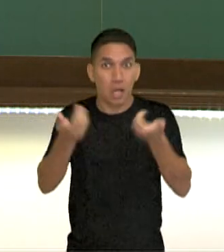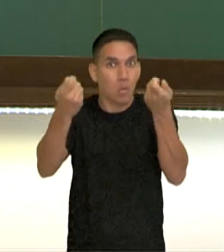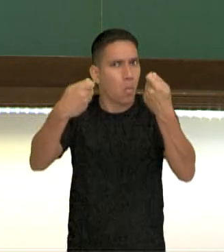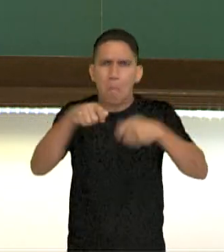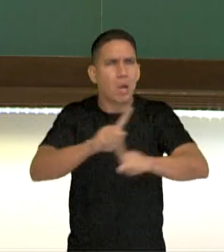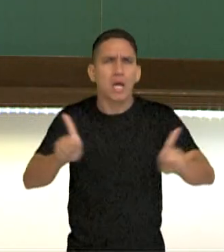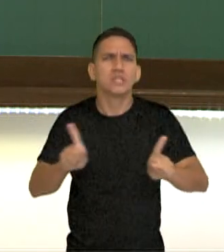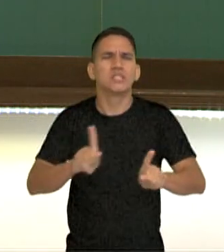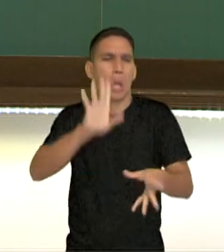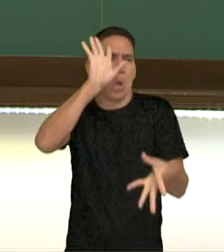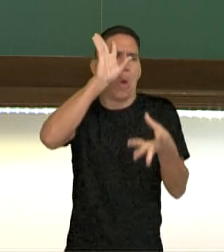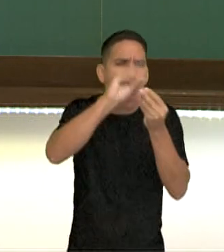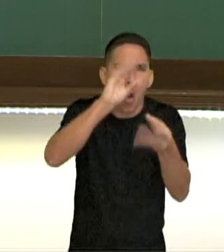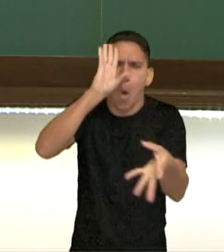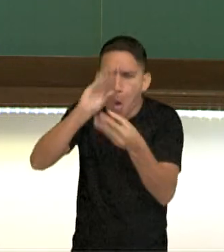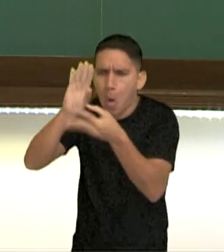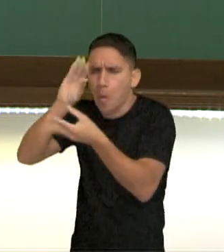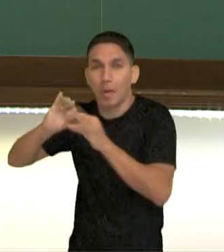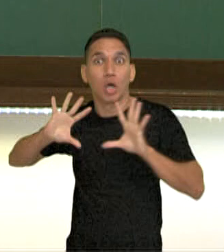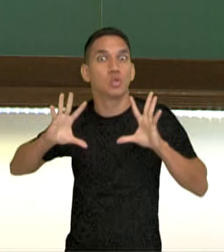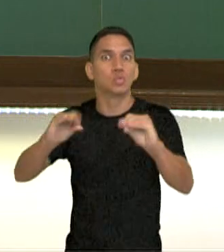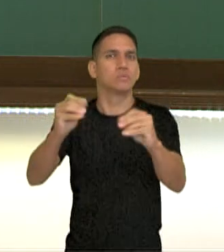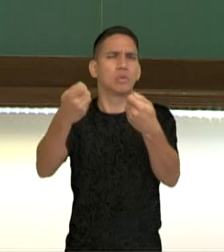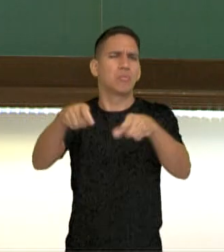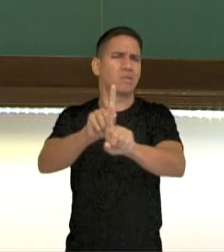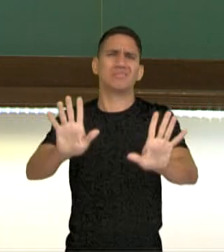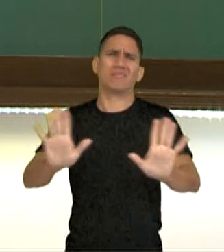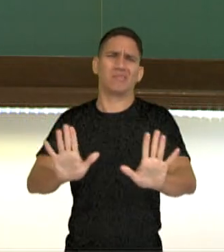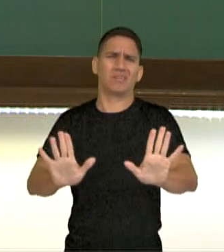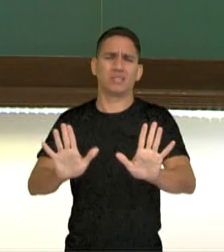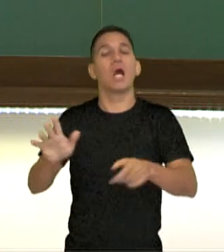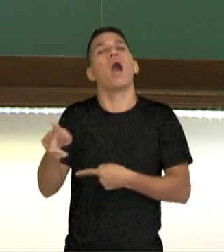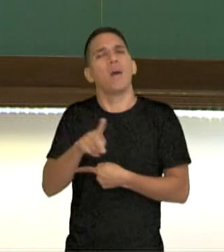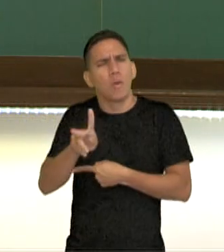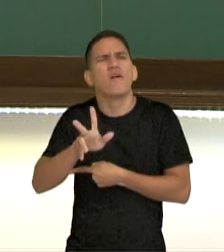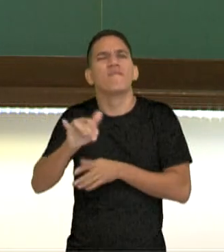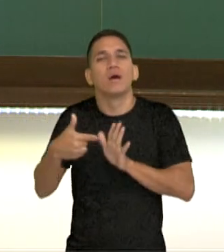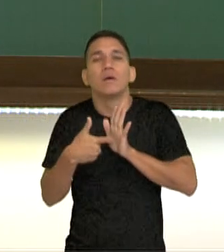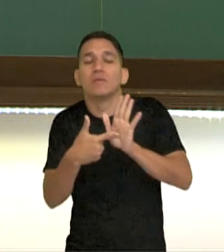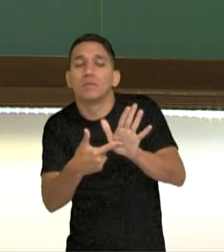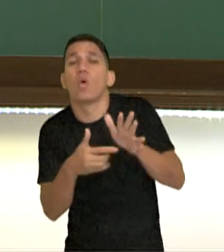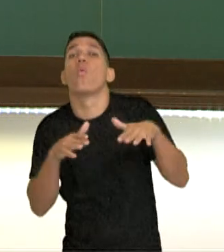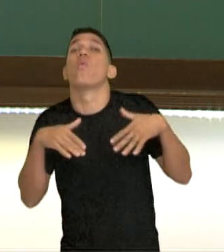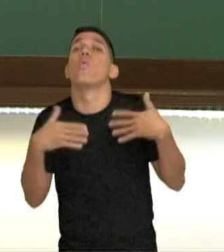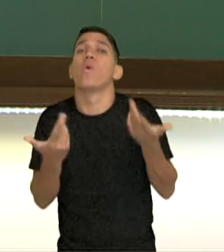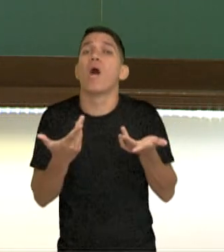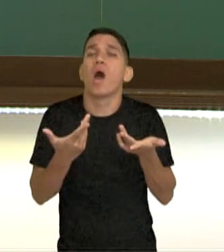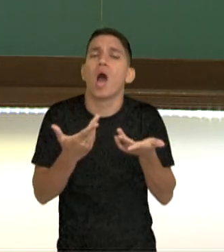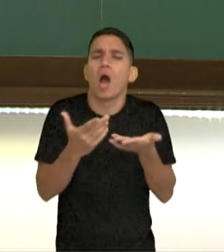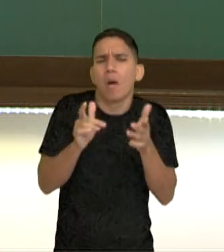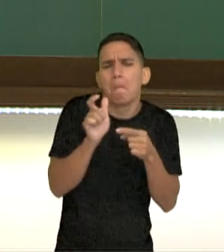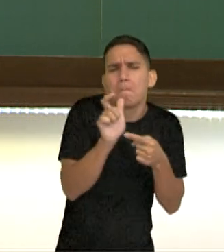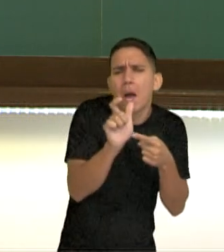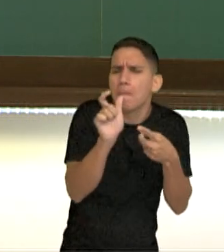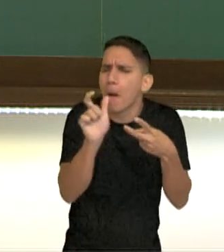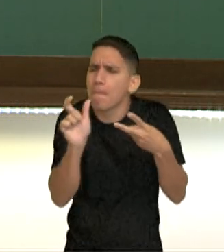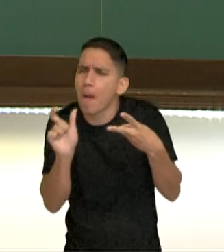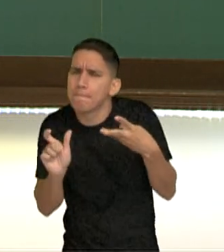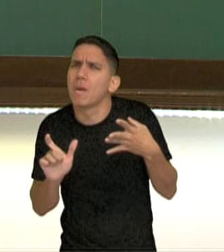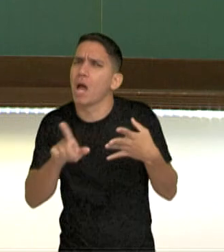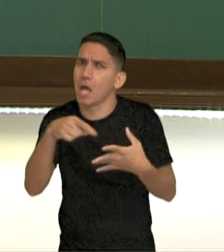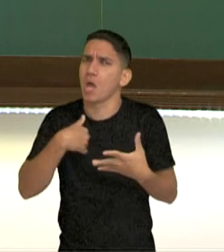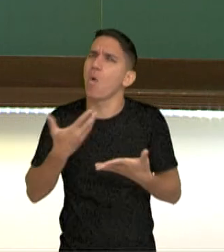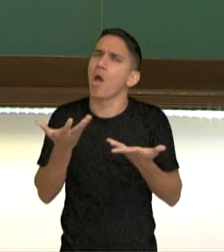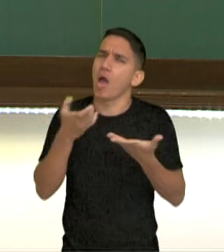necessidade de compreender todo o texto, certo? A teacher vai indicar depois quais as partezinhas que eu quero que vocês